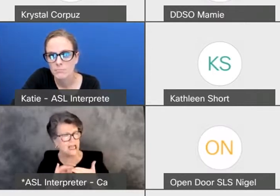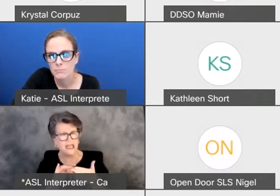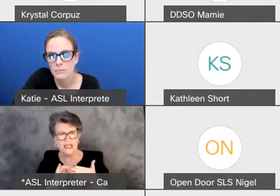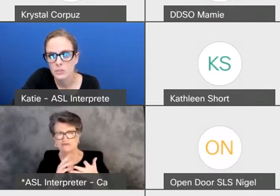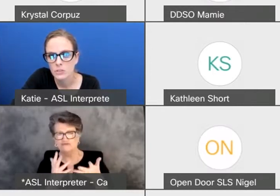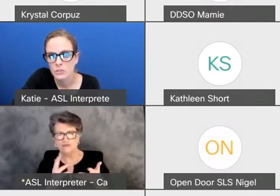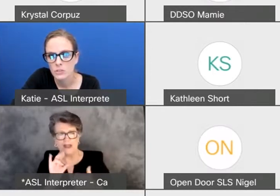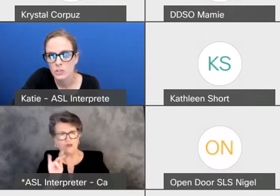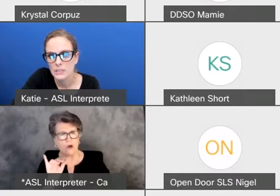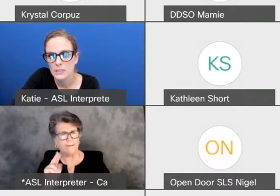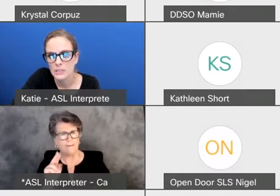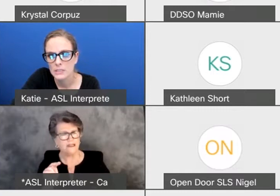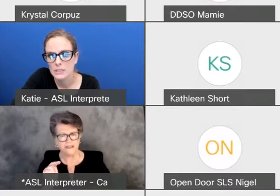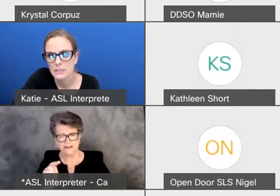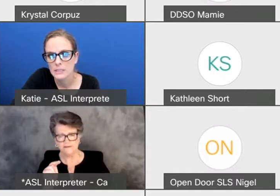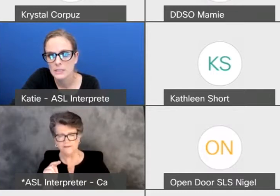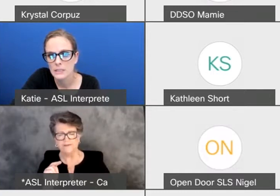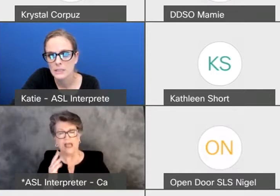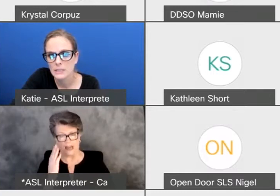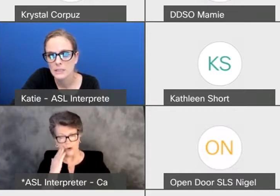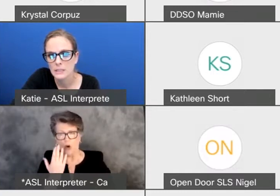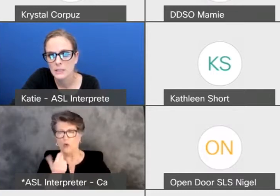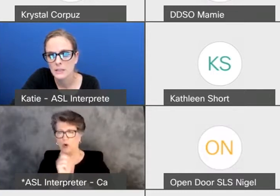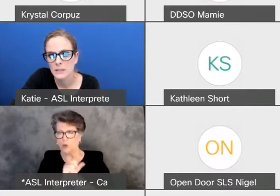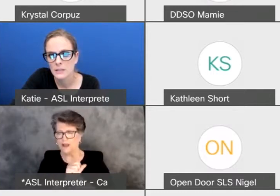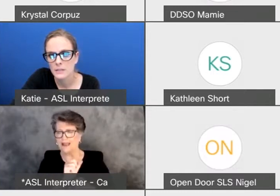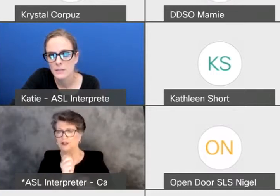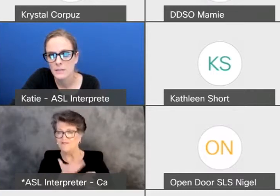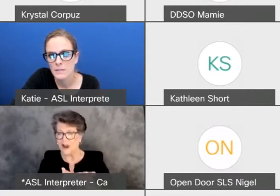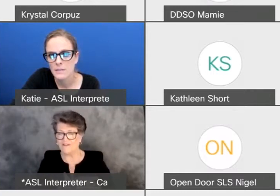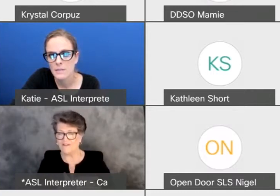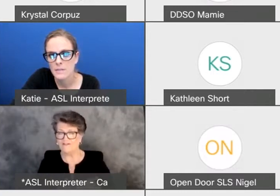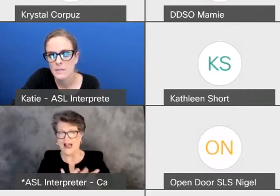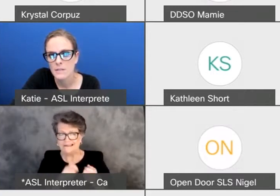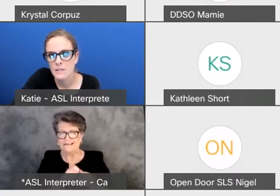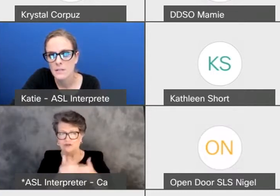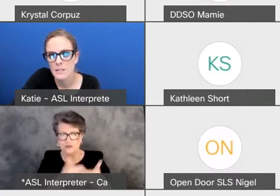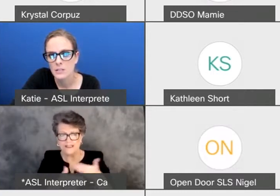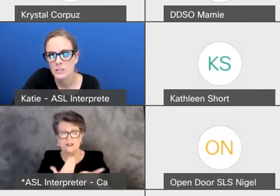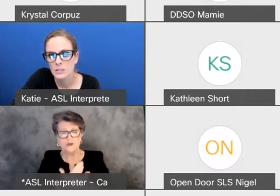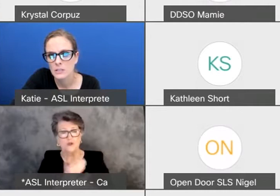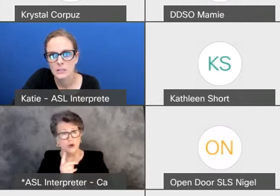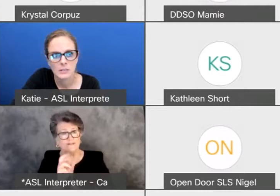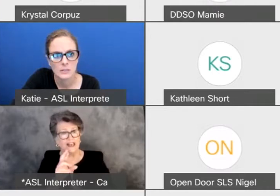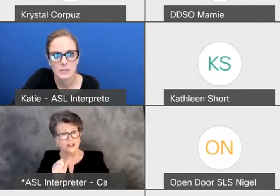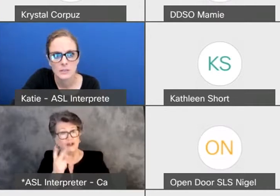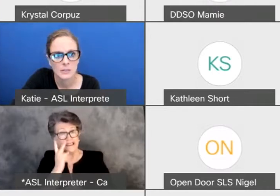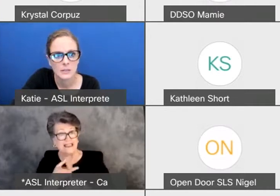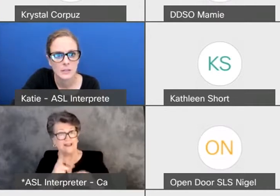with Robin? We are working on verifying the process so that new vendors are also seeing the rate